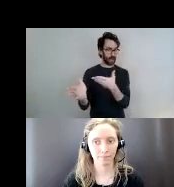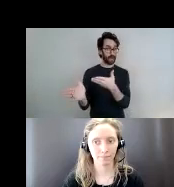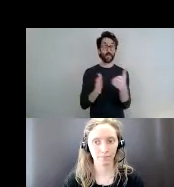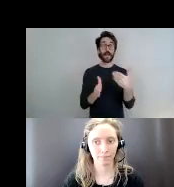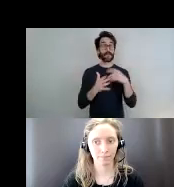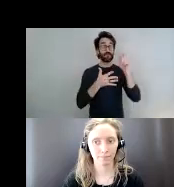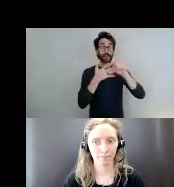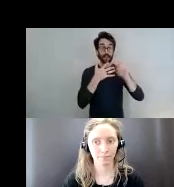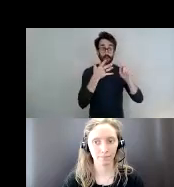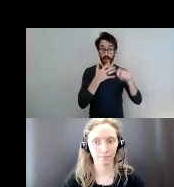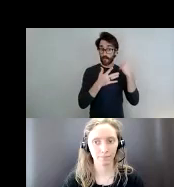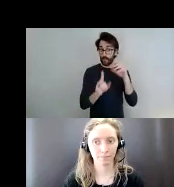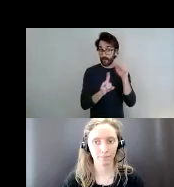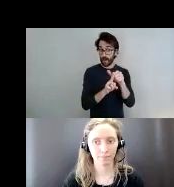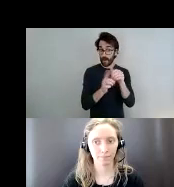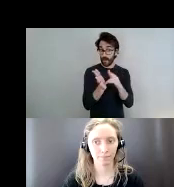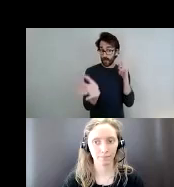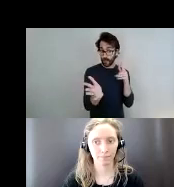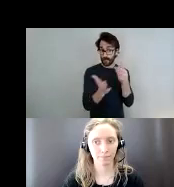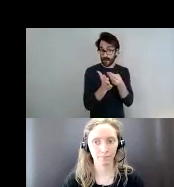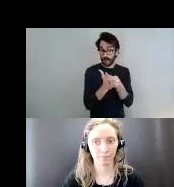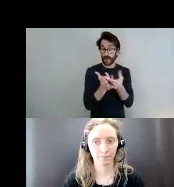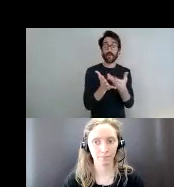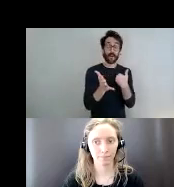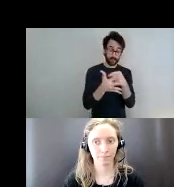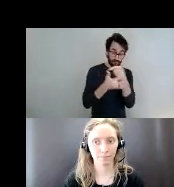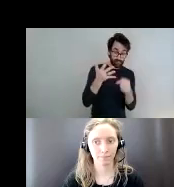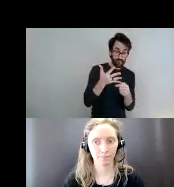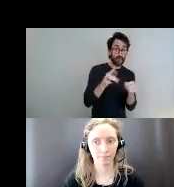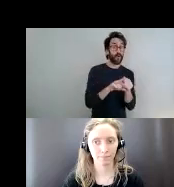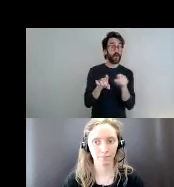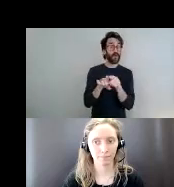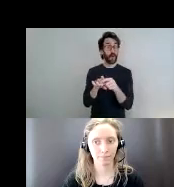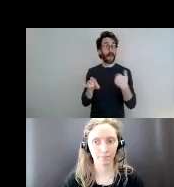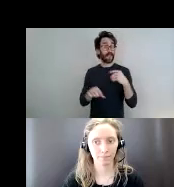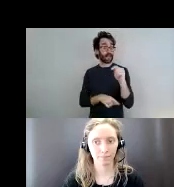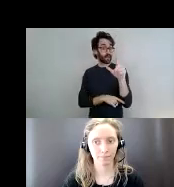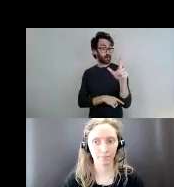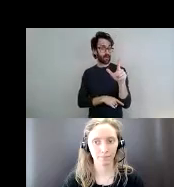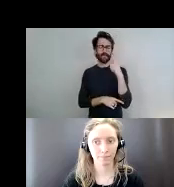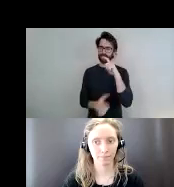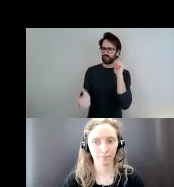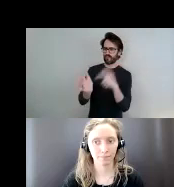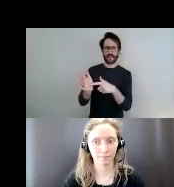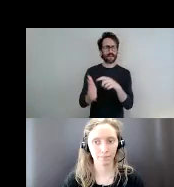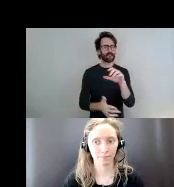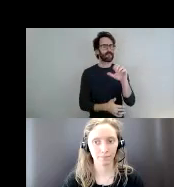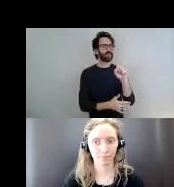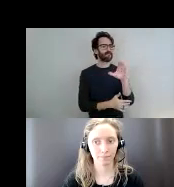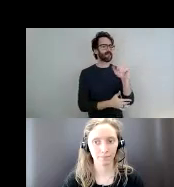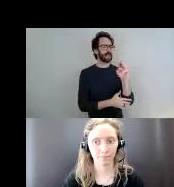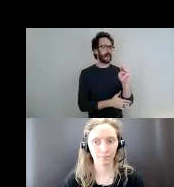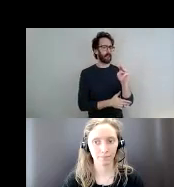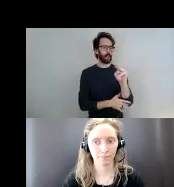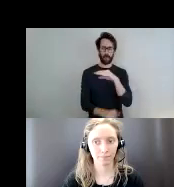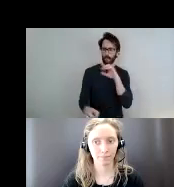can certainly go on there and get information. We also have a tool called a scam spotter, so that you can, figure